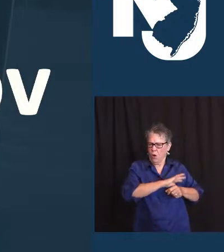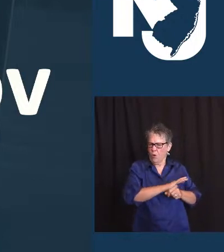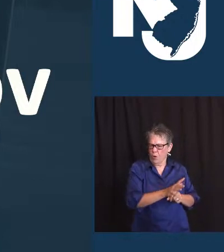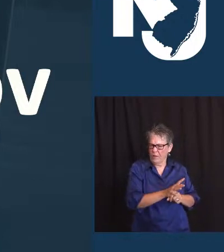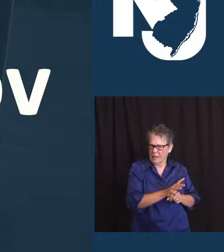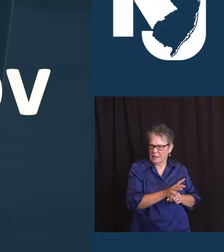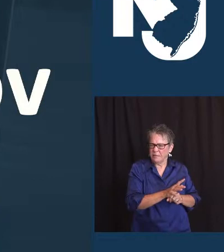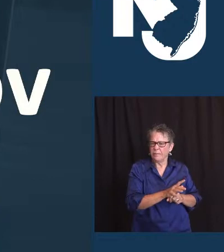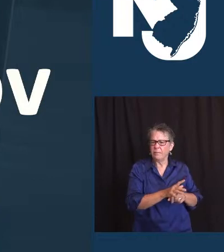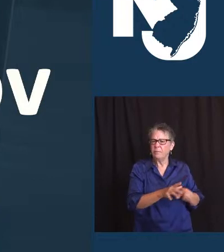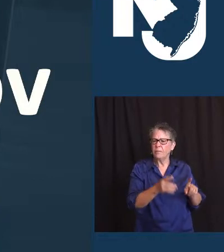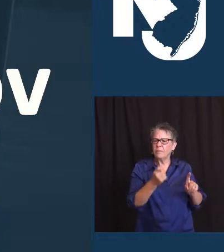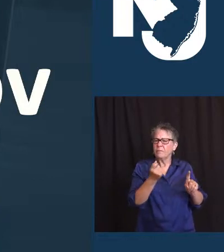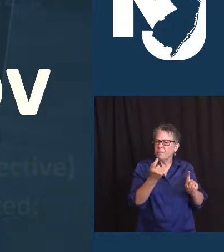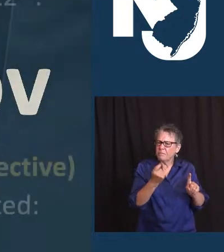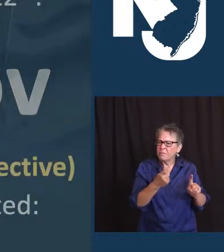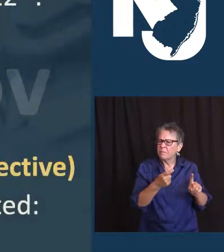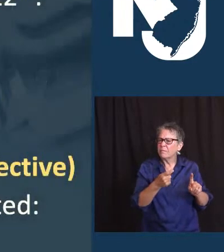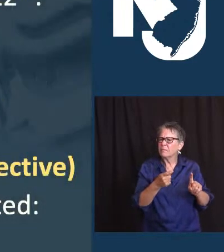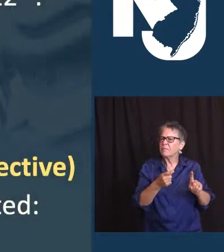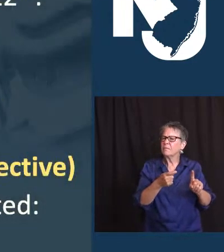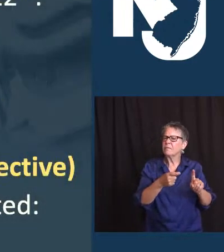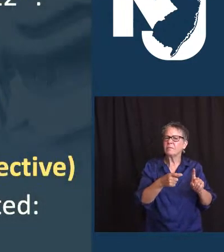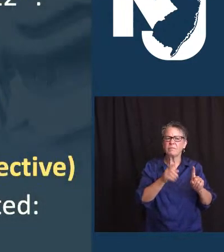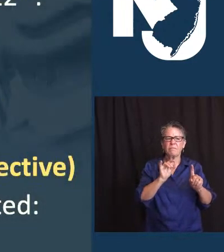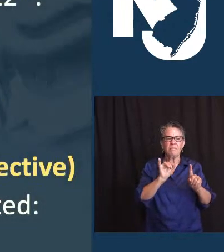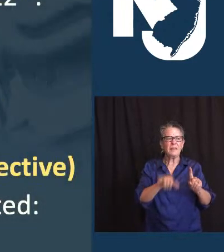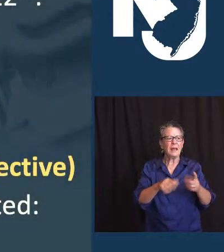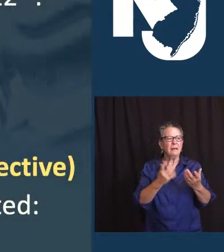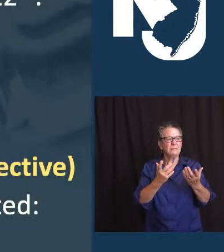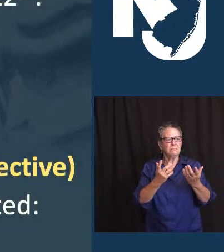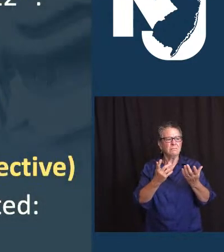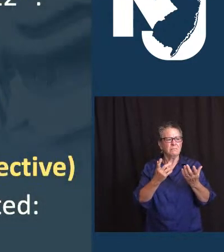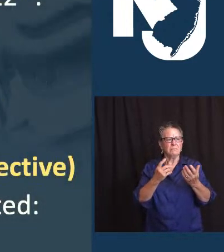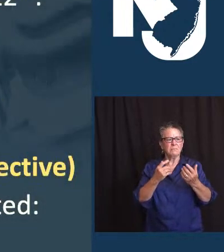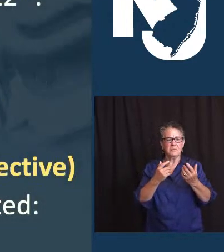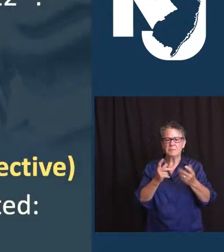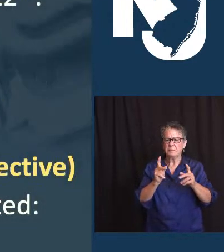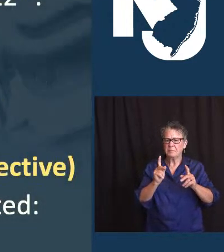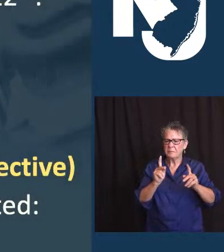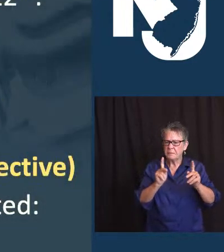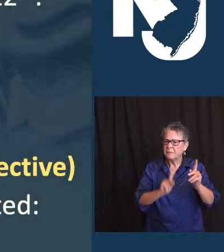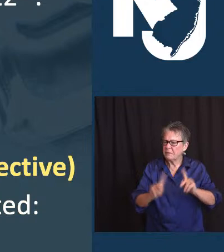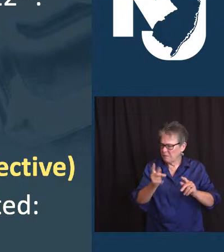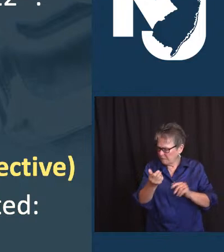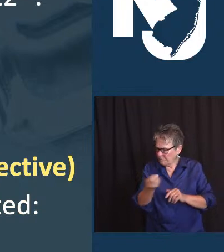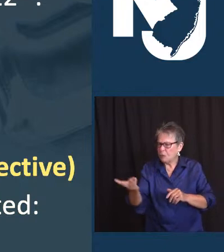to COVID. This update now covers the lived experience of